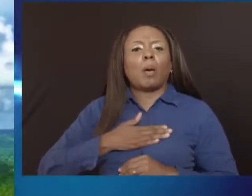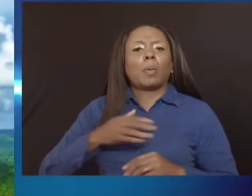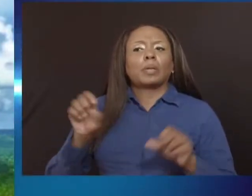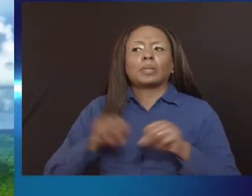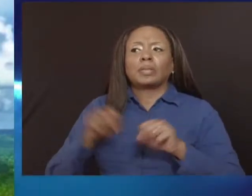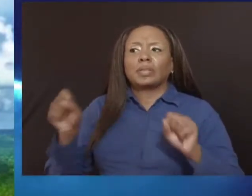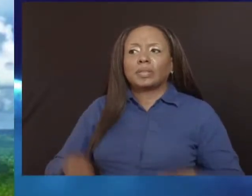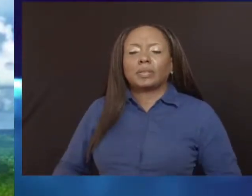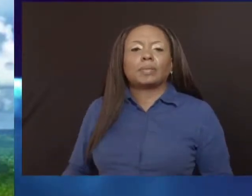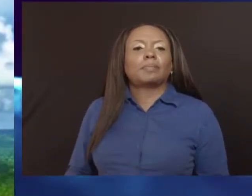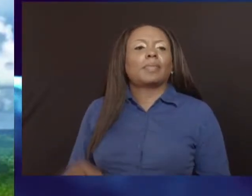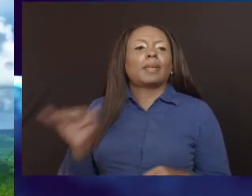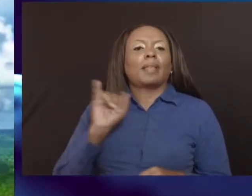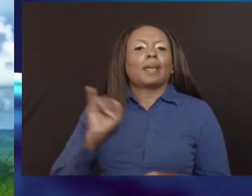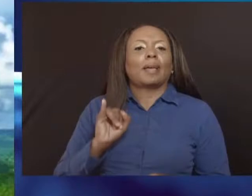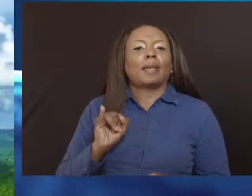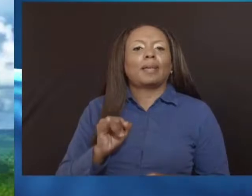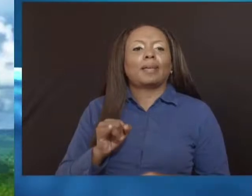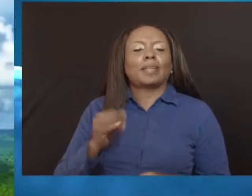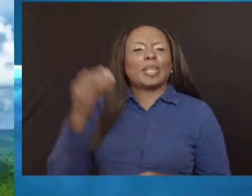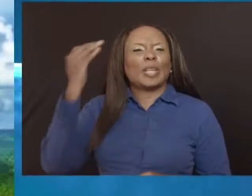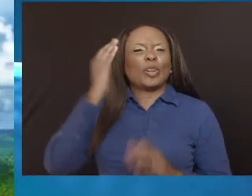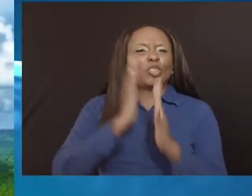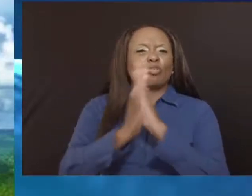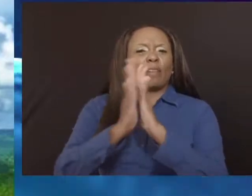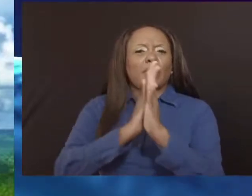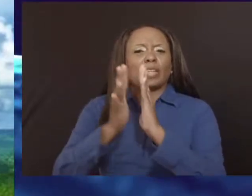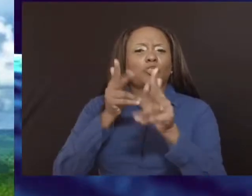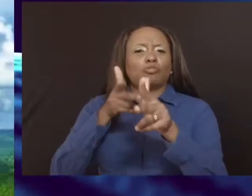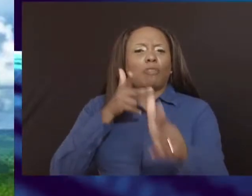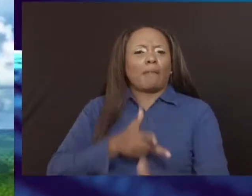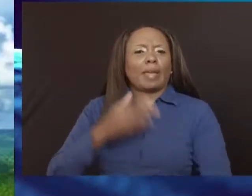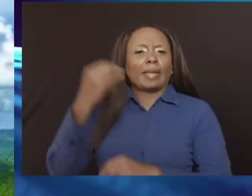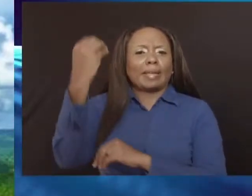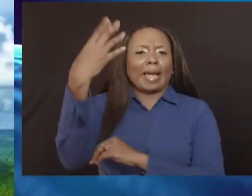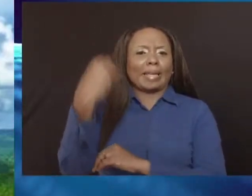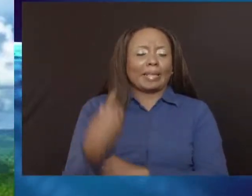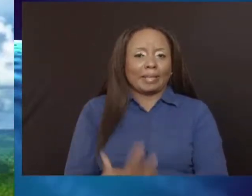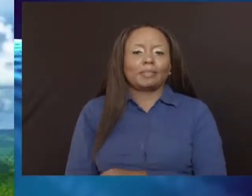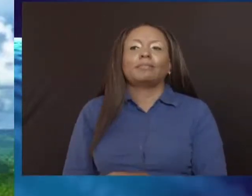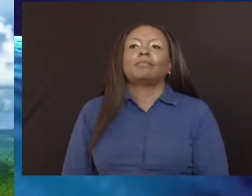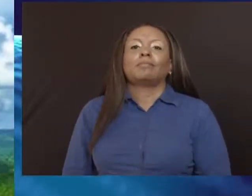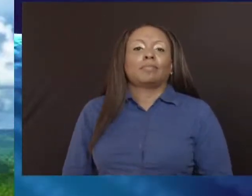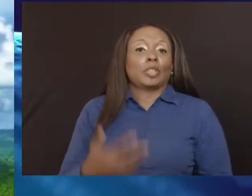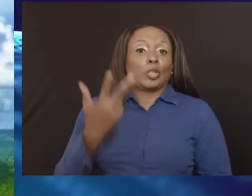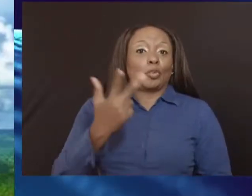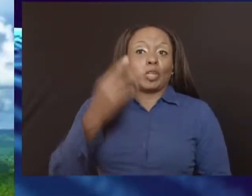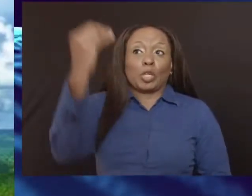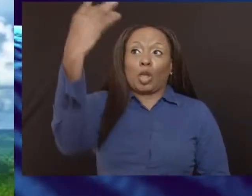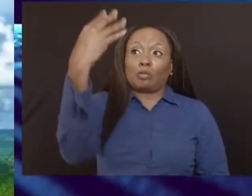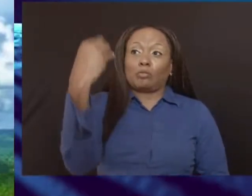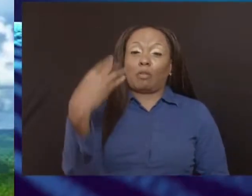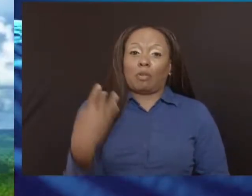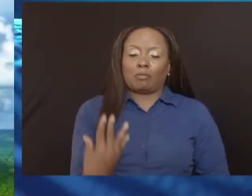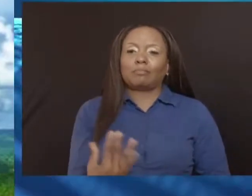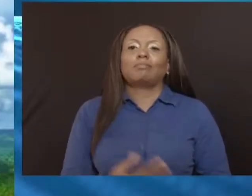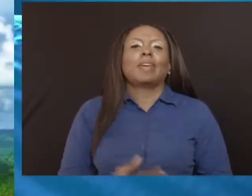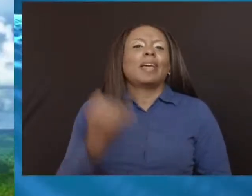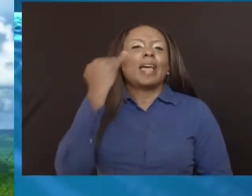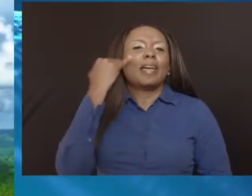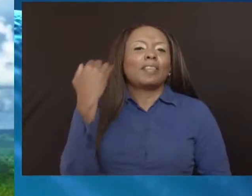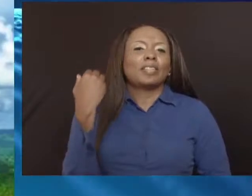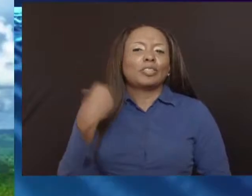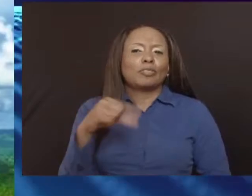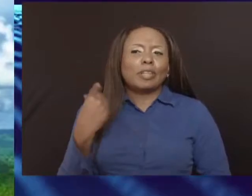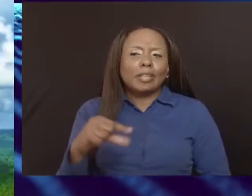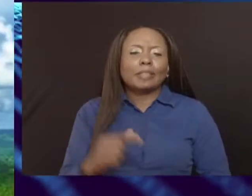who are green in terms of after we've triaged you, and we think that for now, you are safe. At the time of triage,